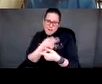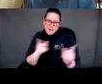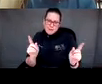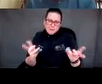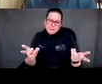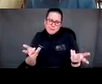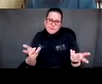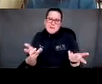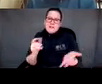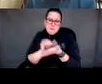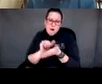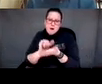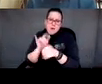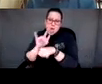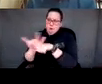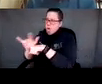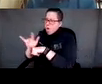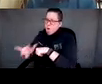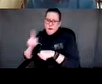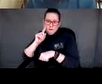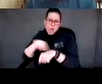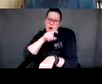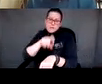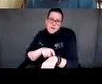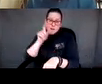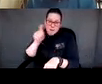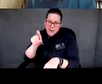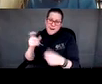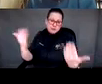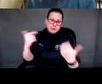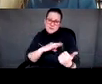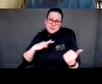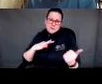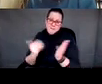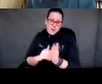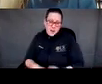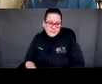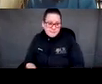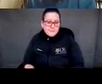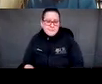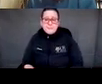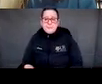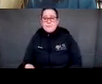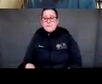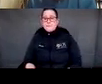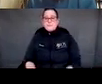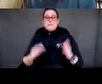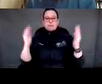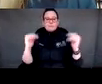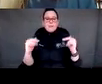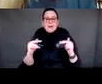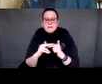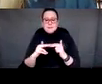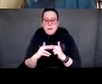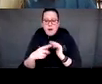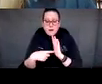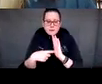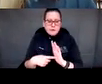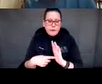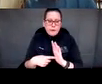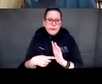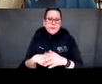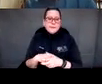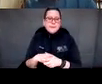vacancies of that level given the volumes we've seen. The next slide kind of just talks a little bit about, you know, where